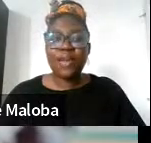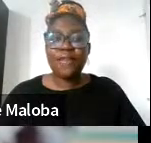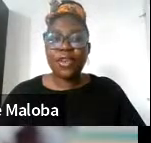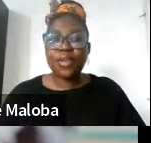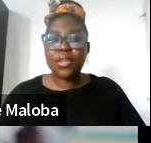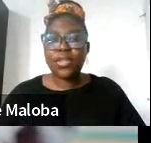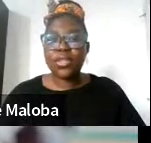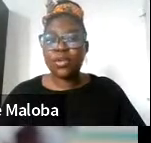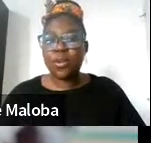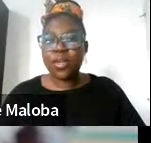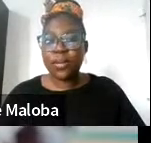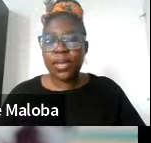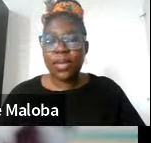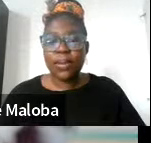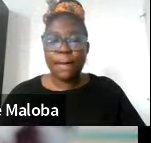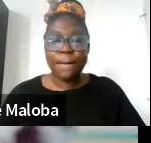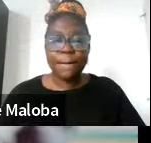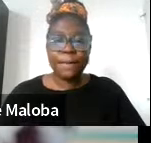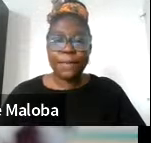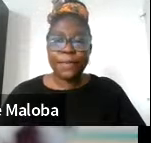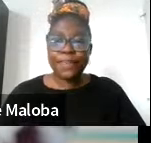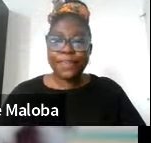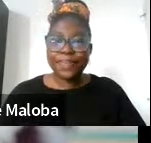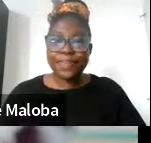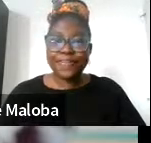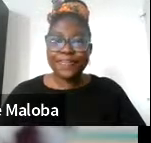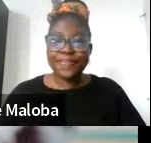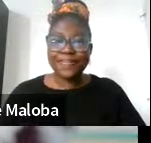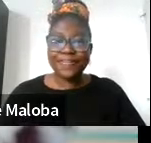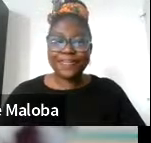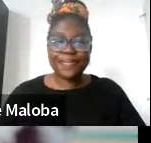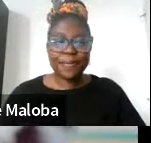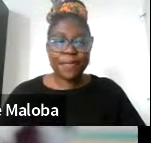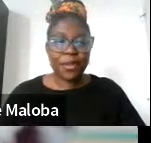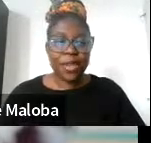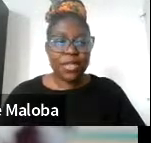we are very much welcoming.